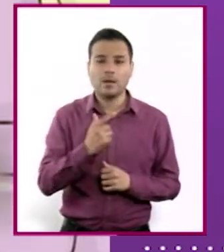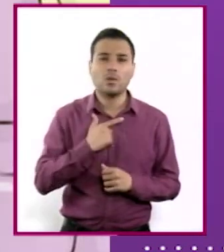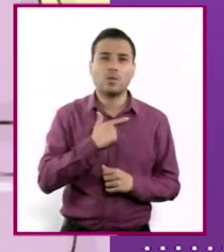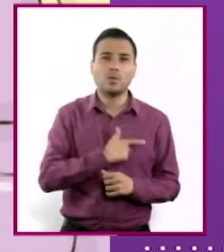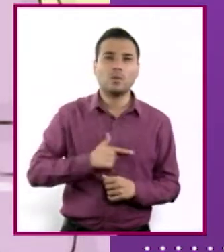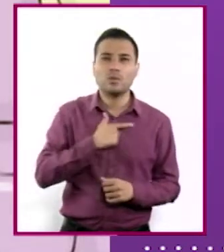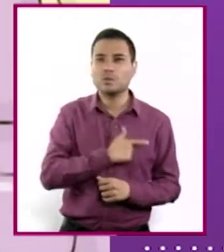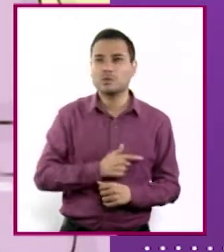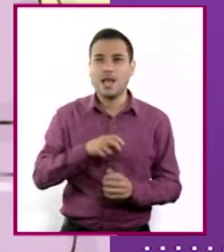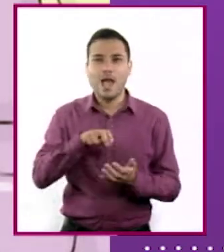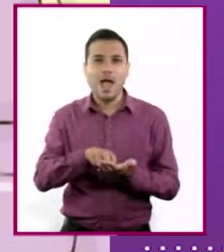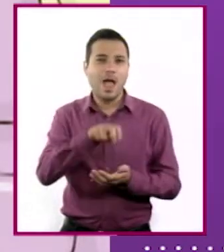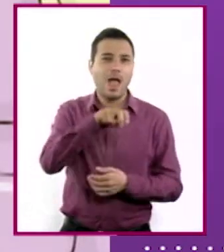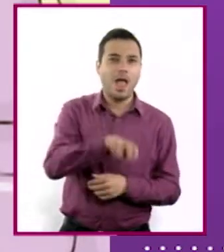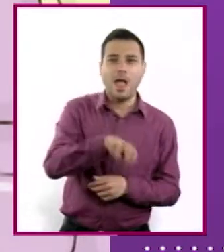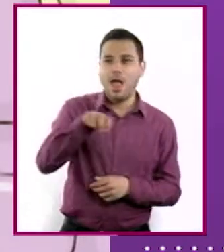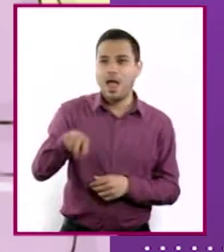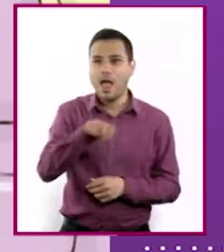bark.